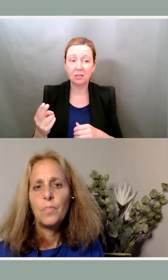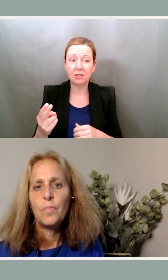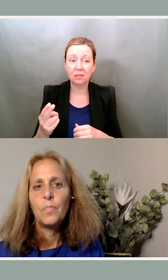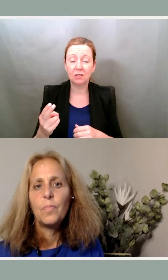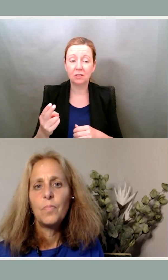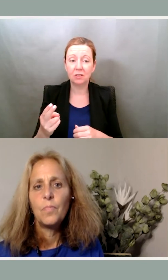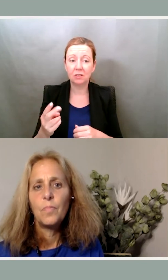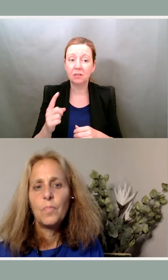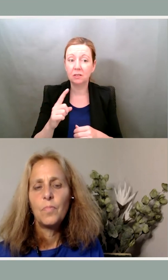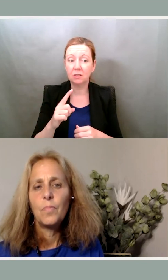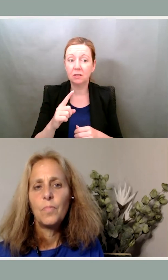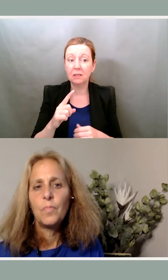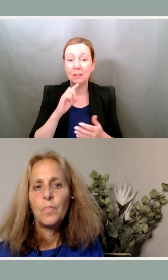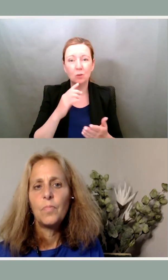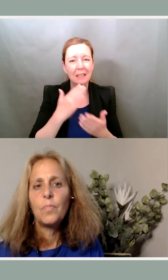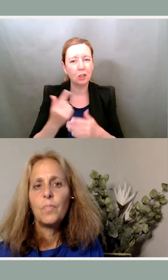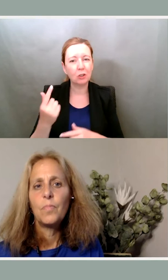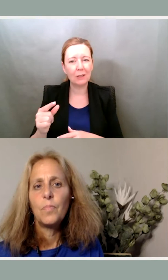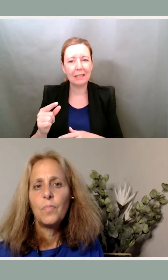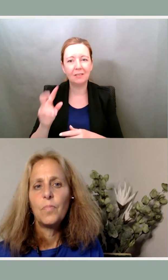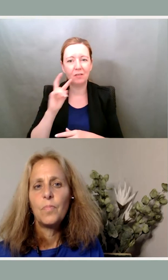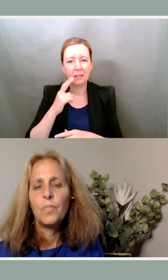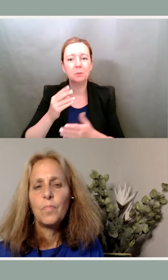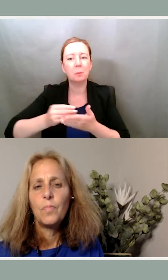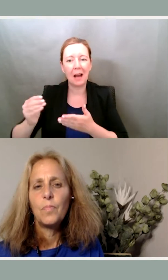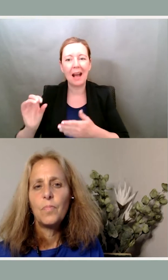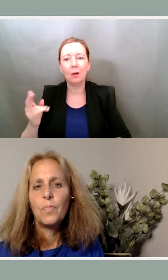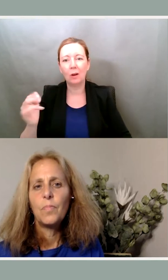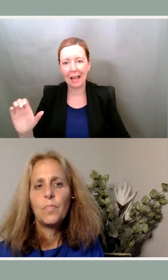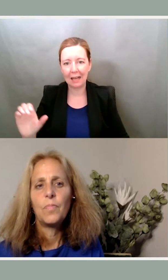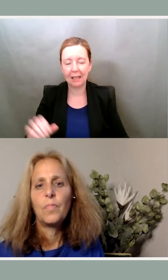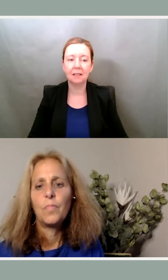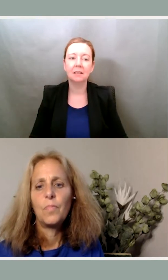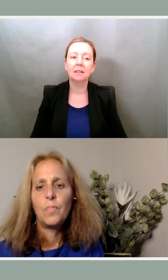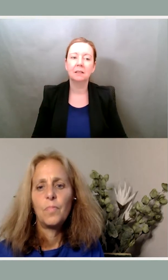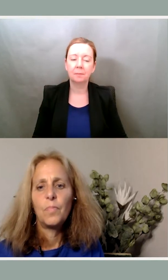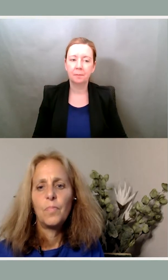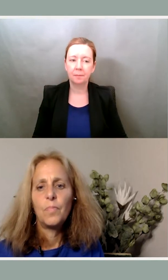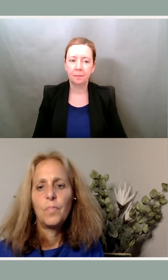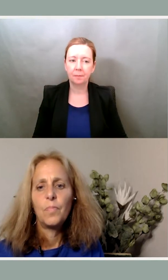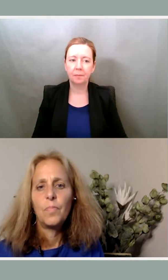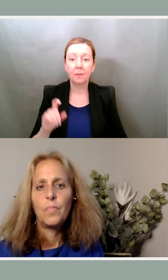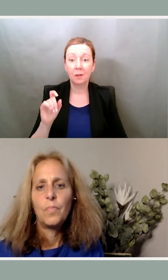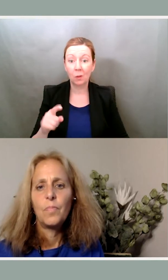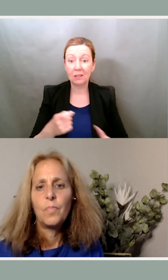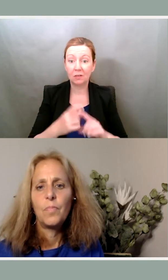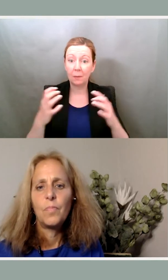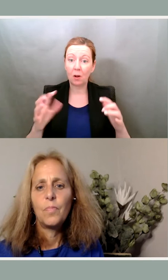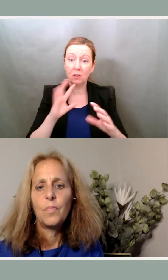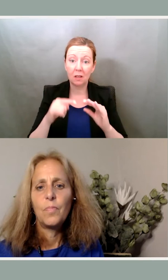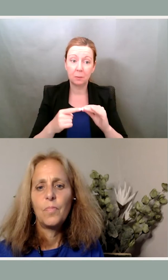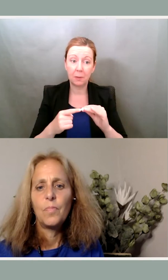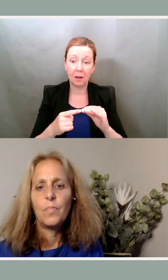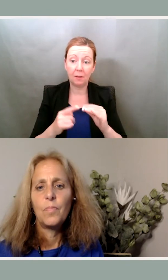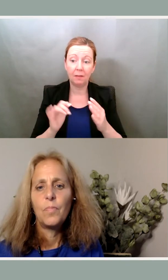good green to buy organic. Now, I take it that the question from the audience talks about the fact that